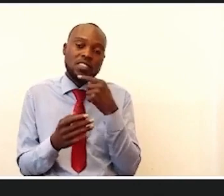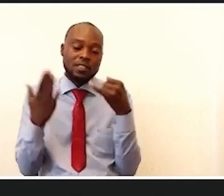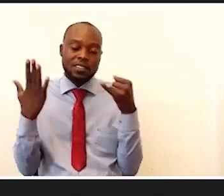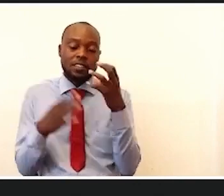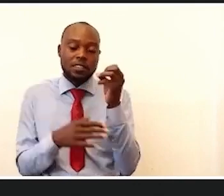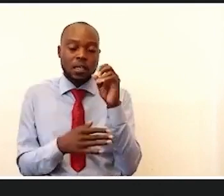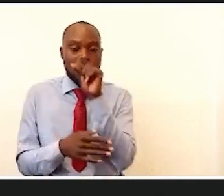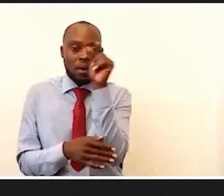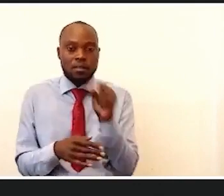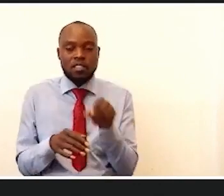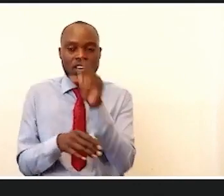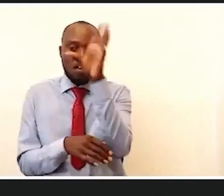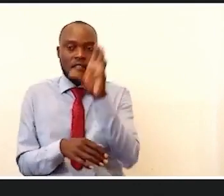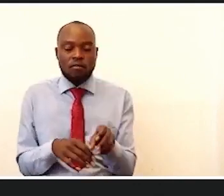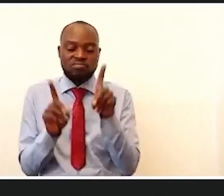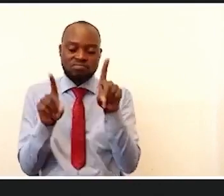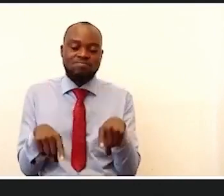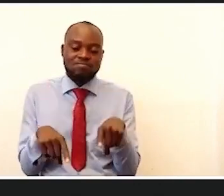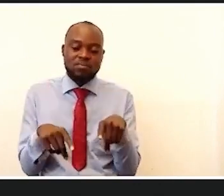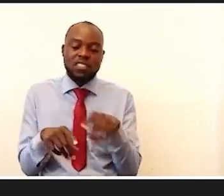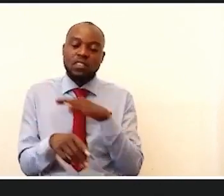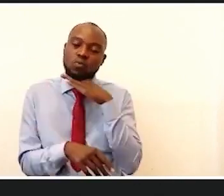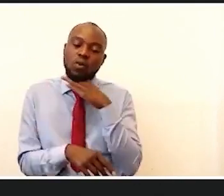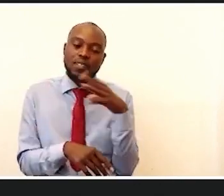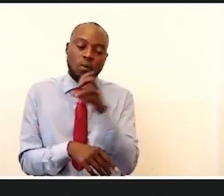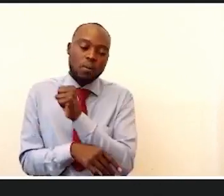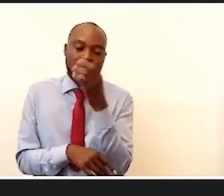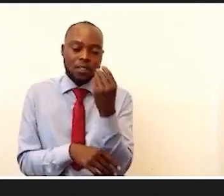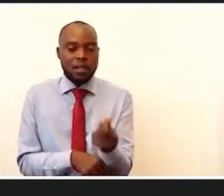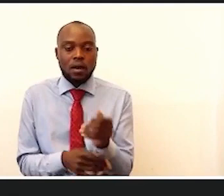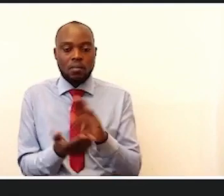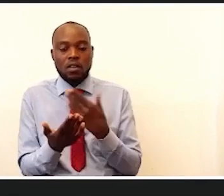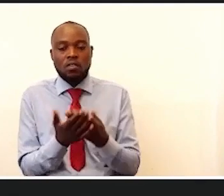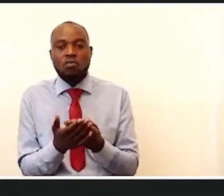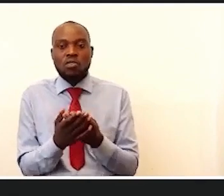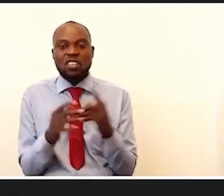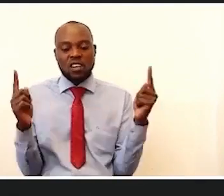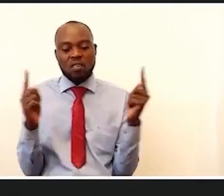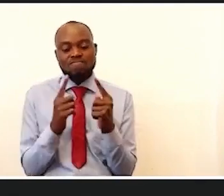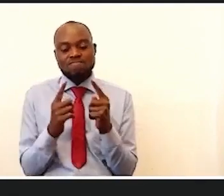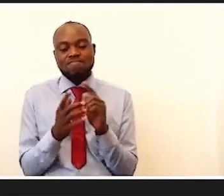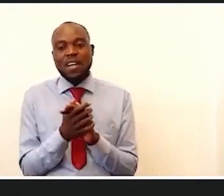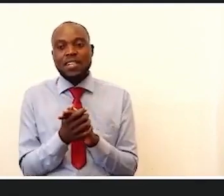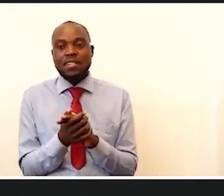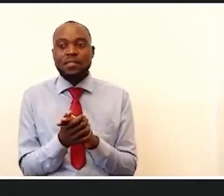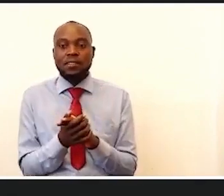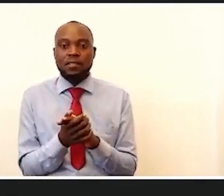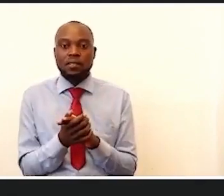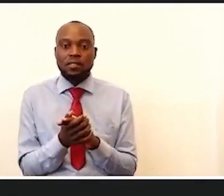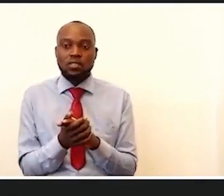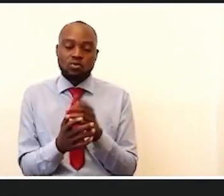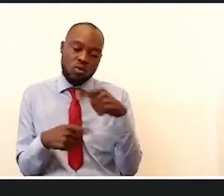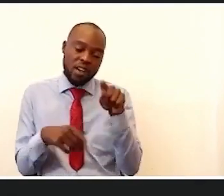of the ADB, were not able to raise money from the ADB because they did not meet the eligibility criteria that had been set